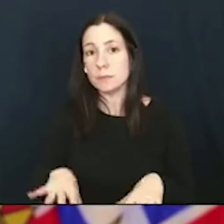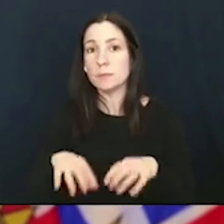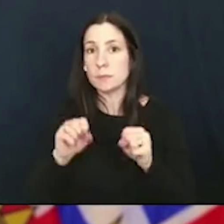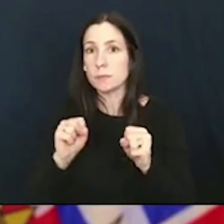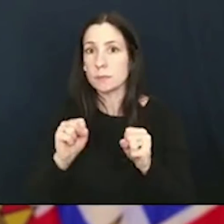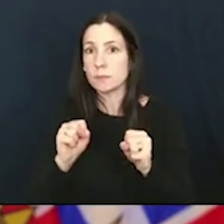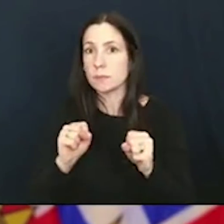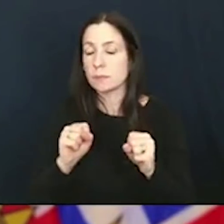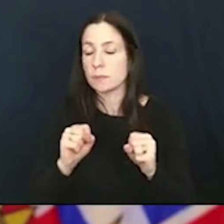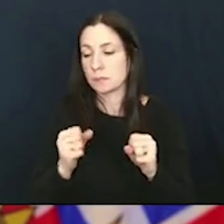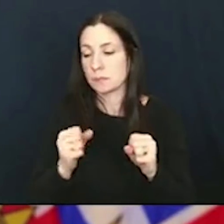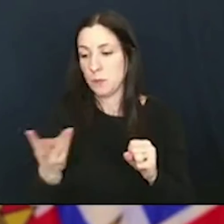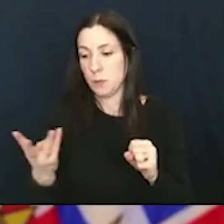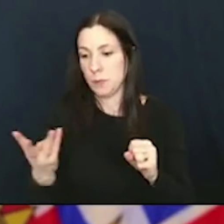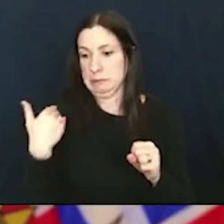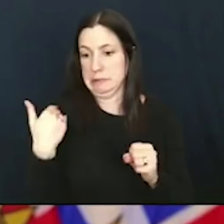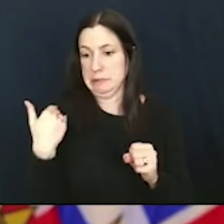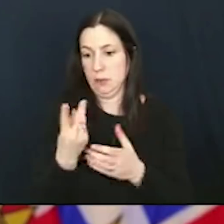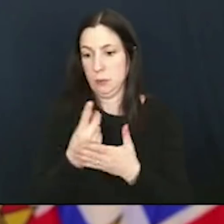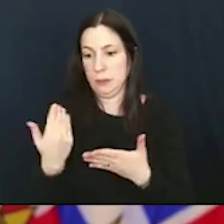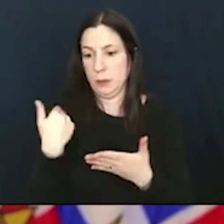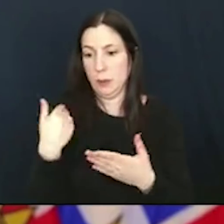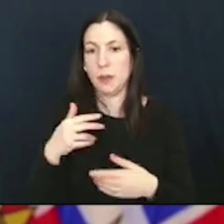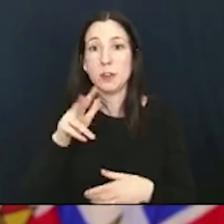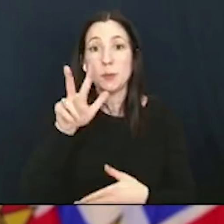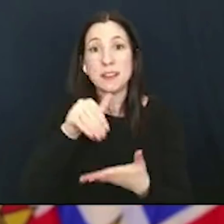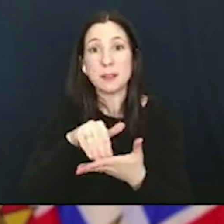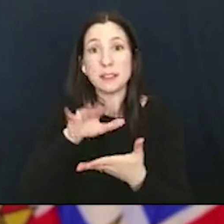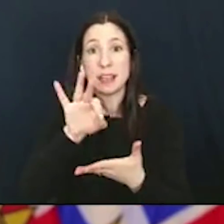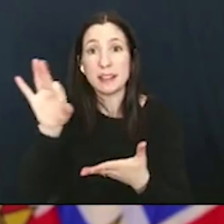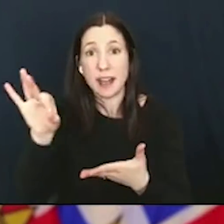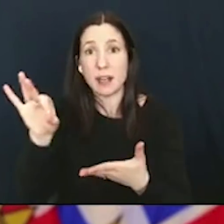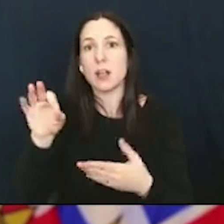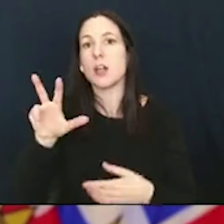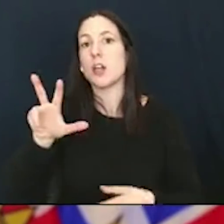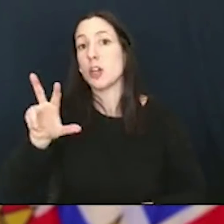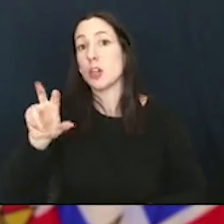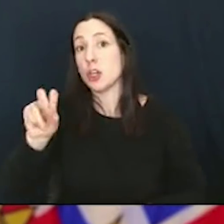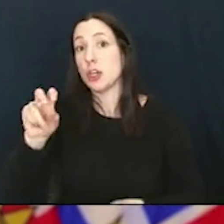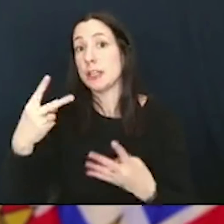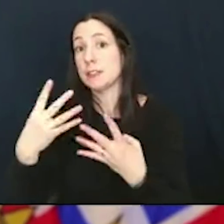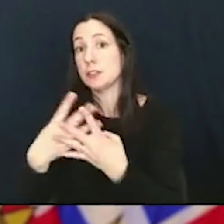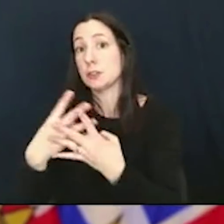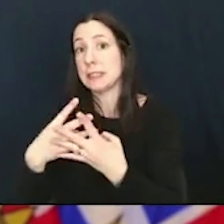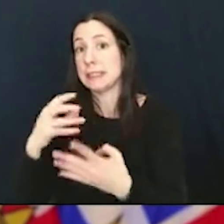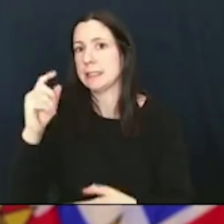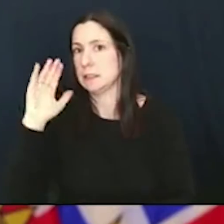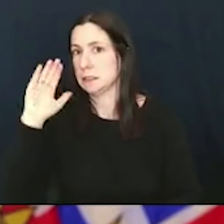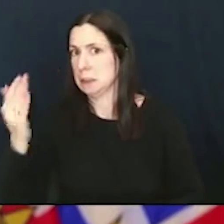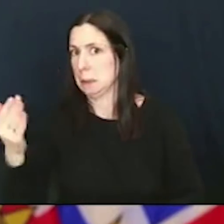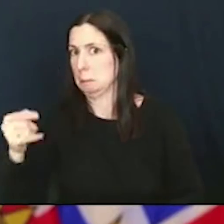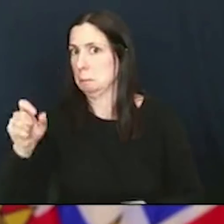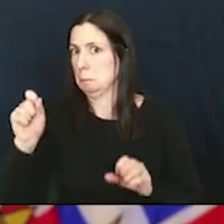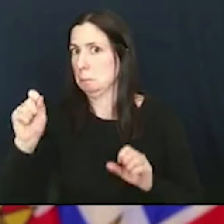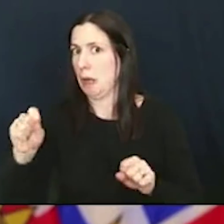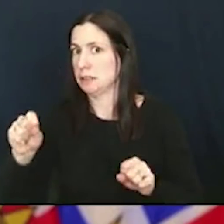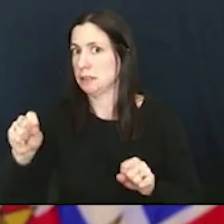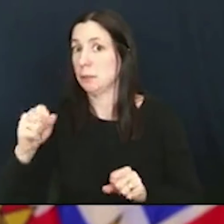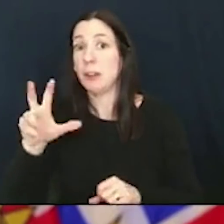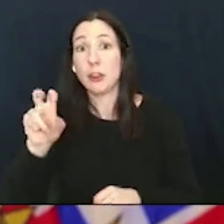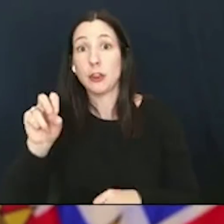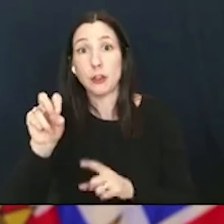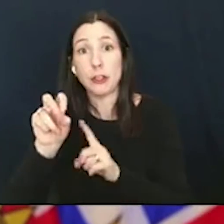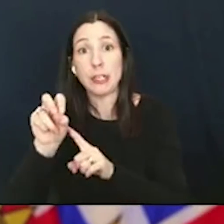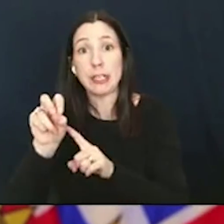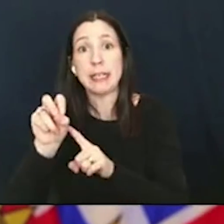the 3,099, 30 of them screened positive with this screening test. And of those, 3